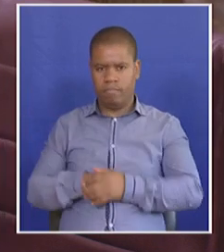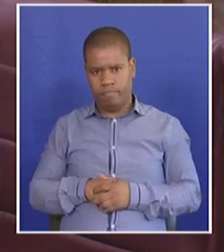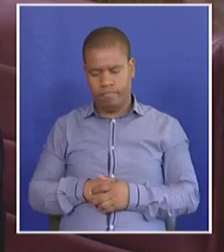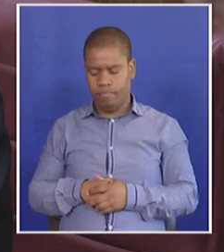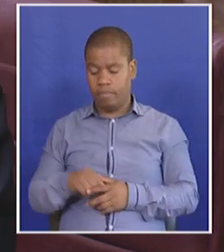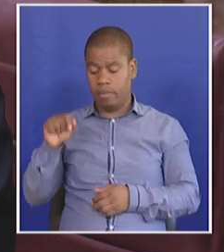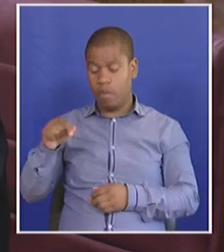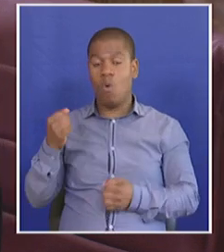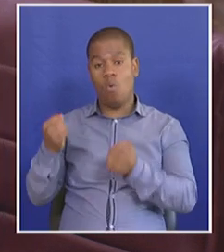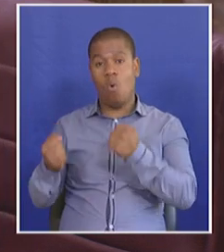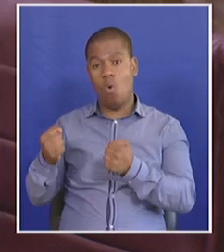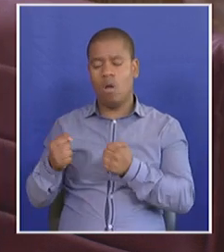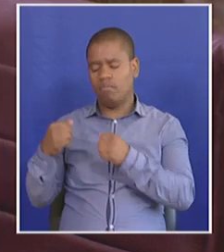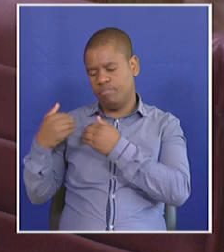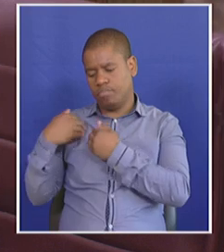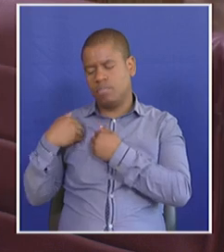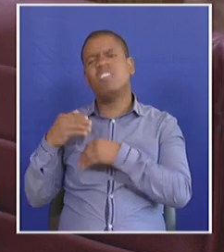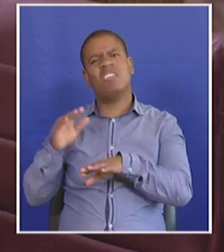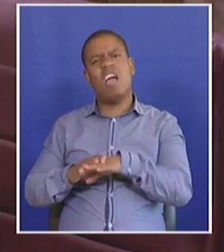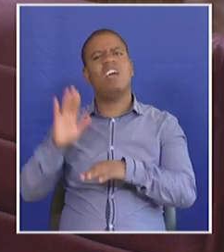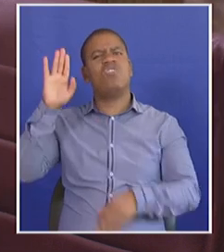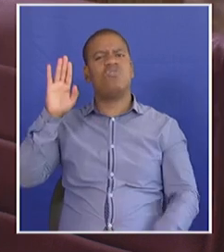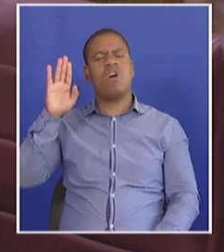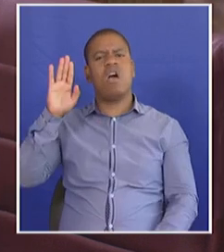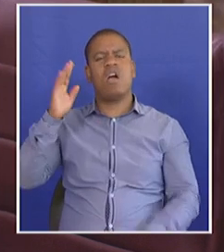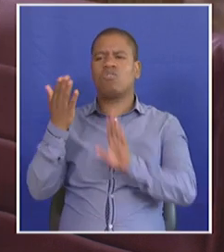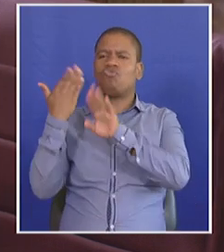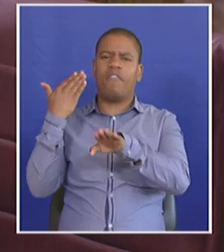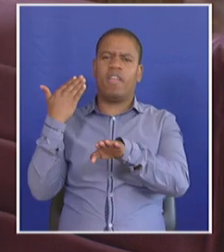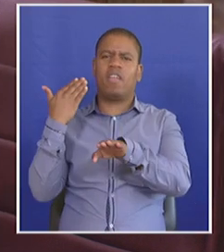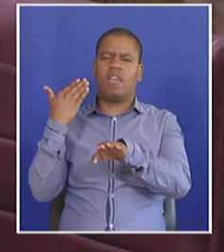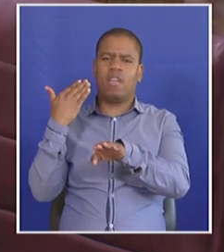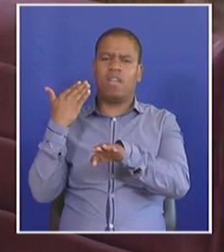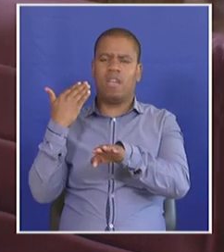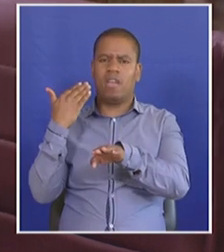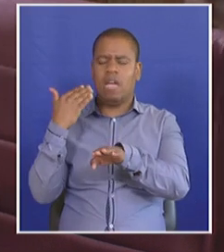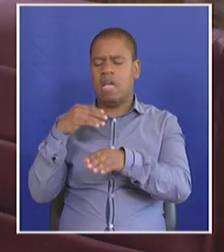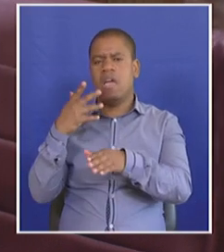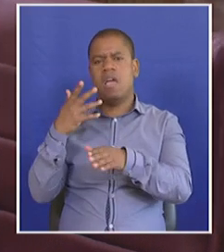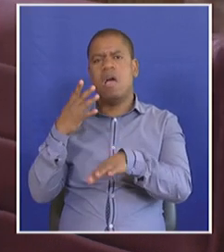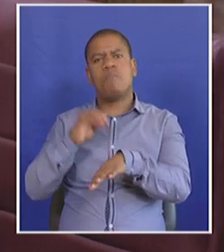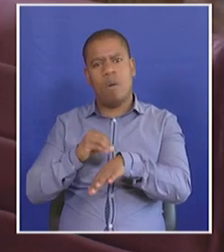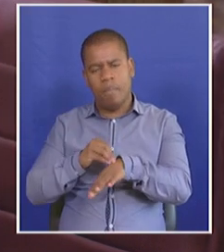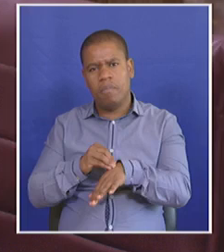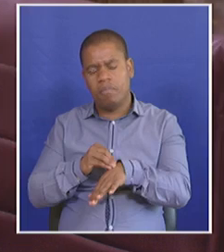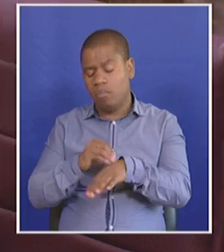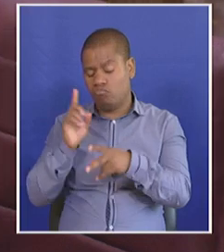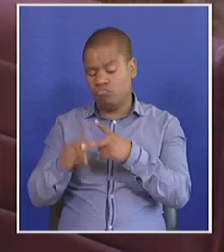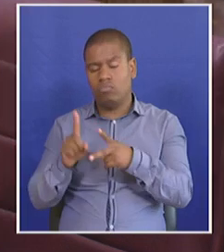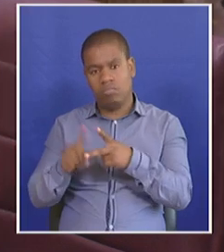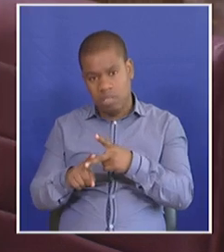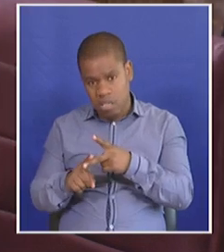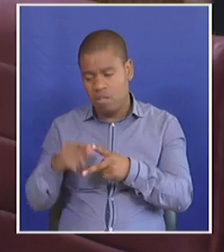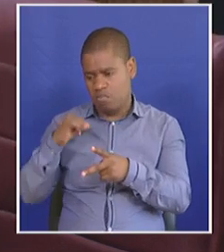courts are more dealing with traffic offences. Obviously, it is for In the case of the municipal matters, it is for